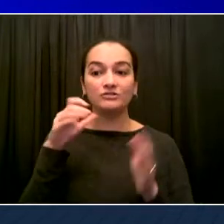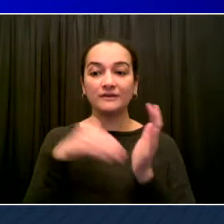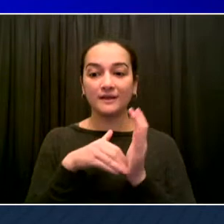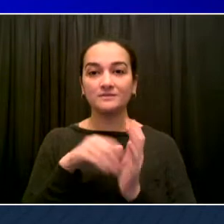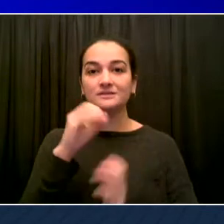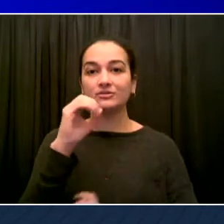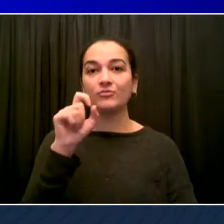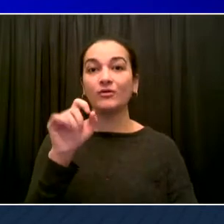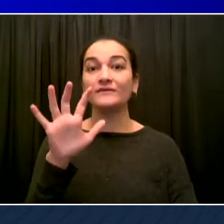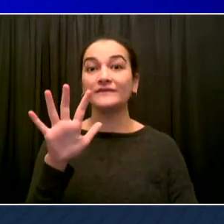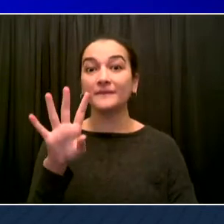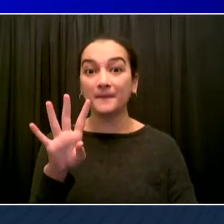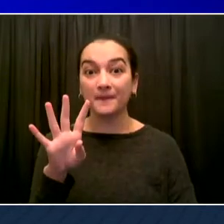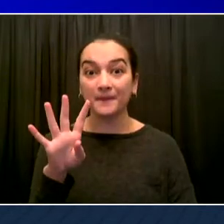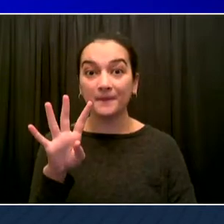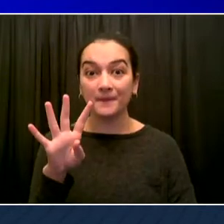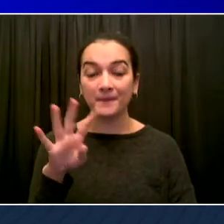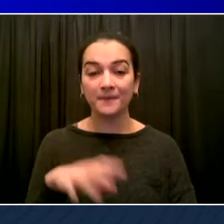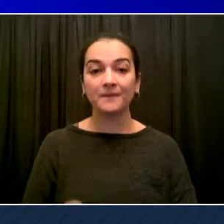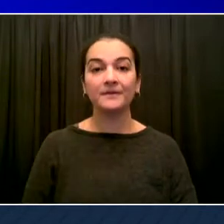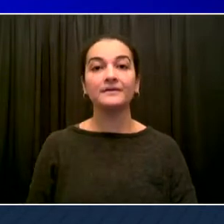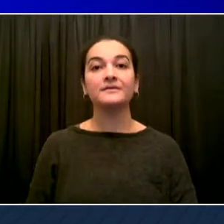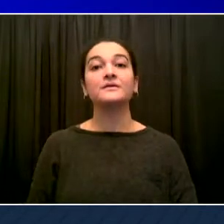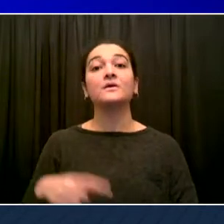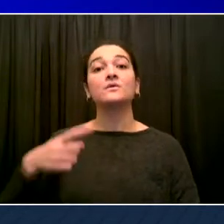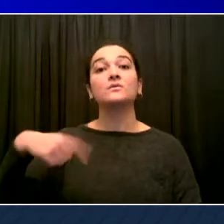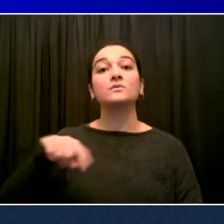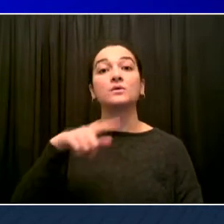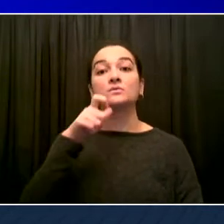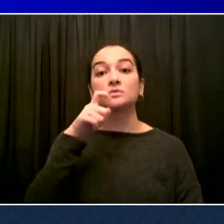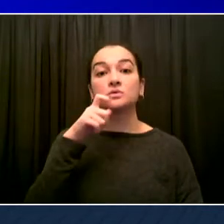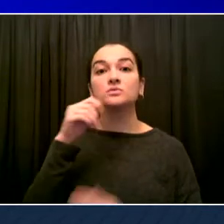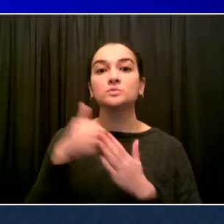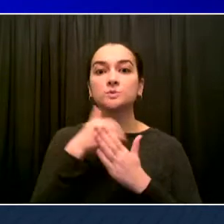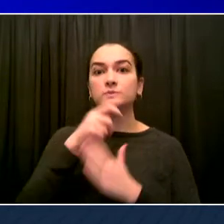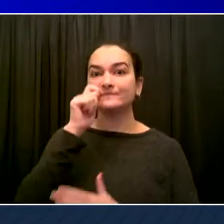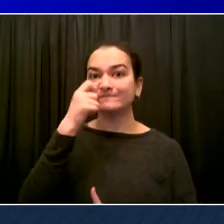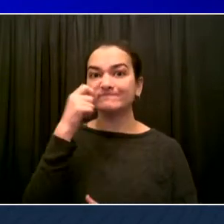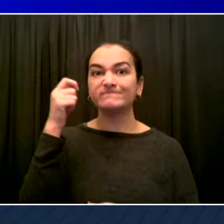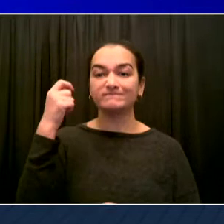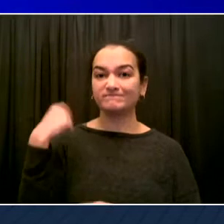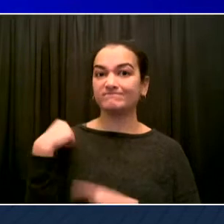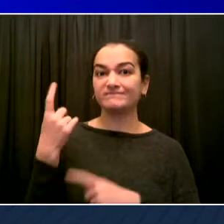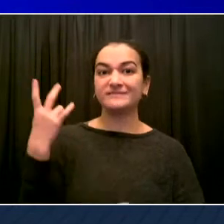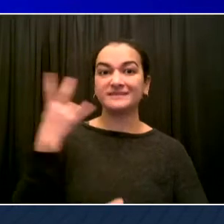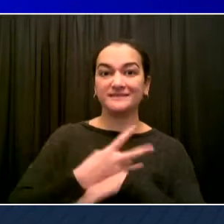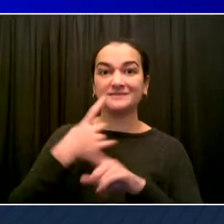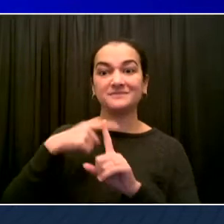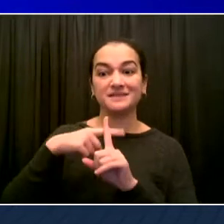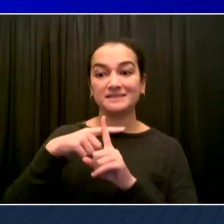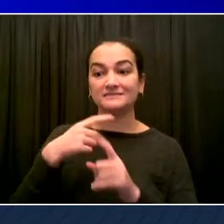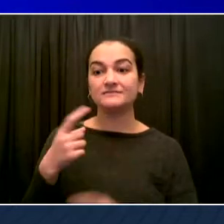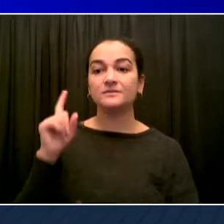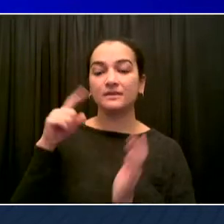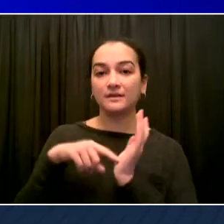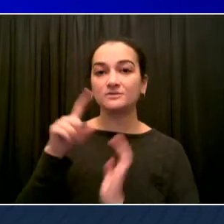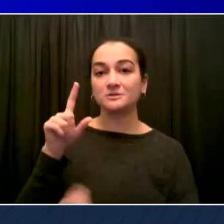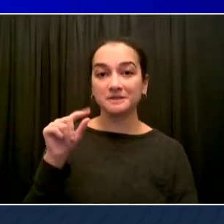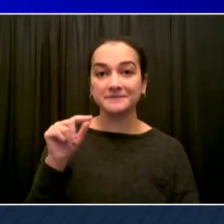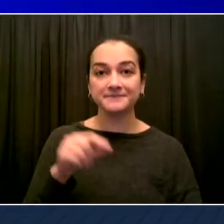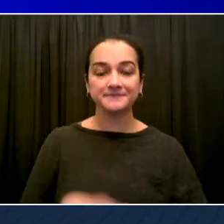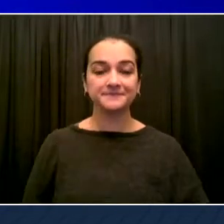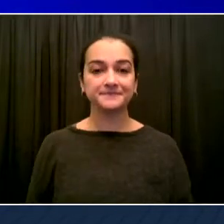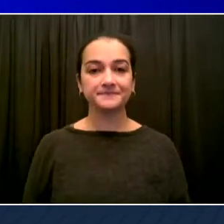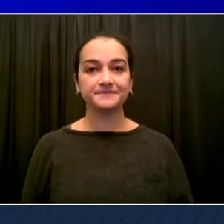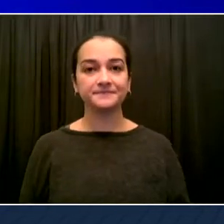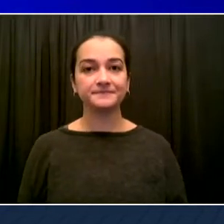0.54. And then new reported cases on a 7-day average. Today's report 1,020 cases. Do a few words in